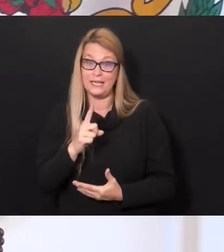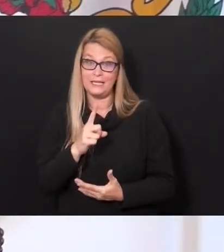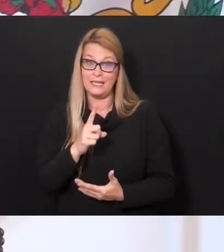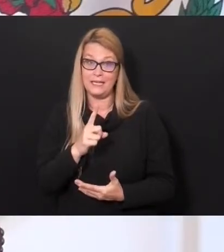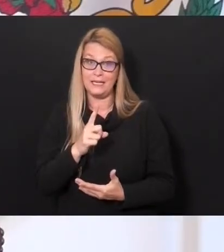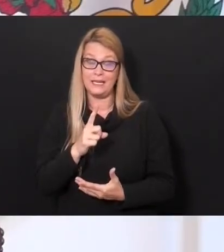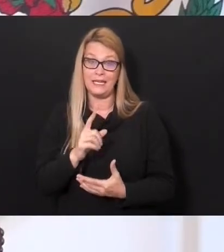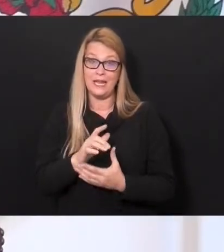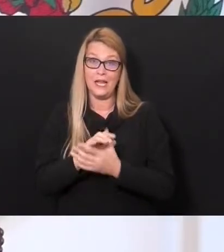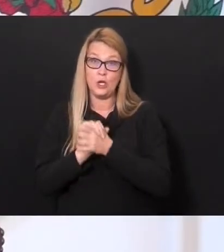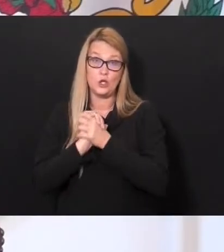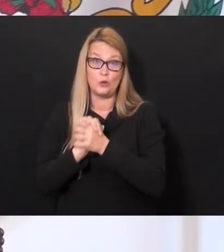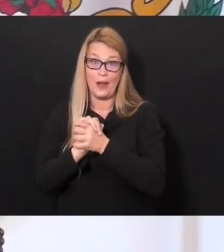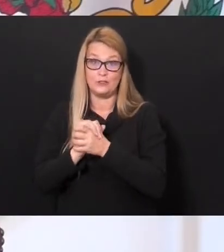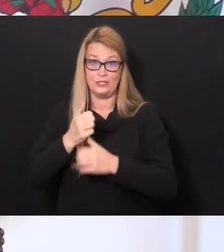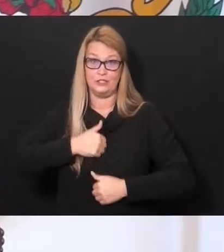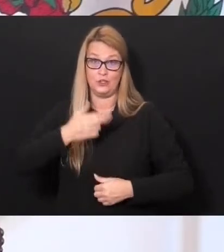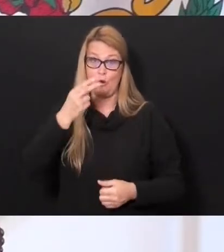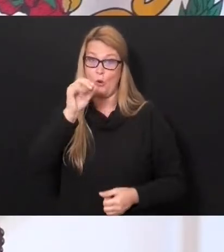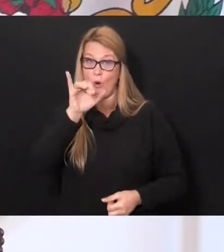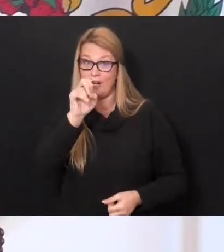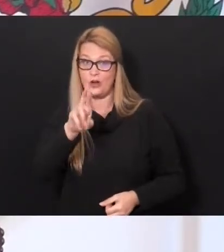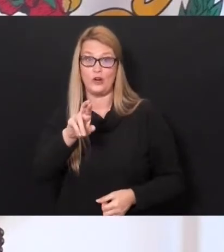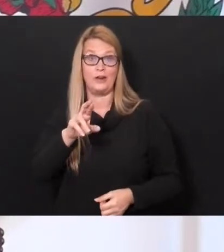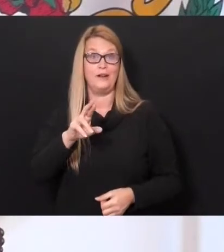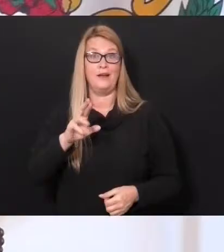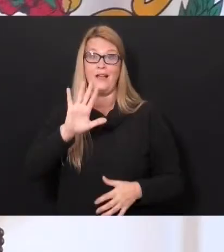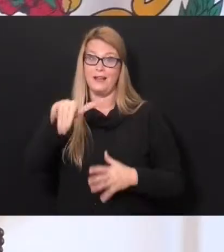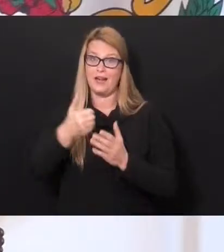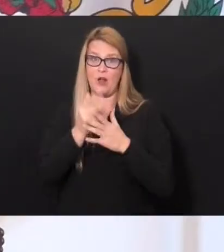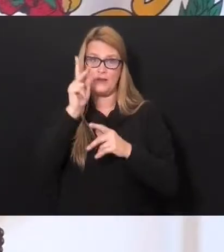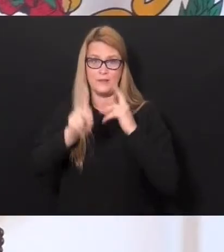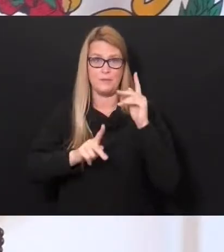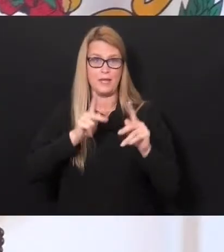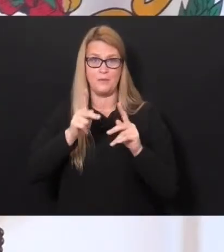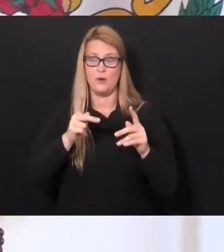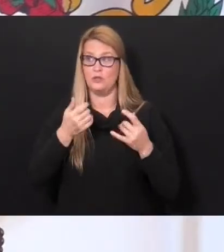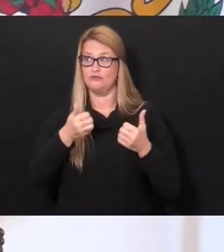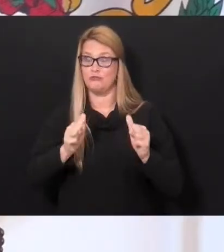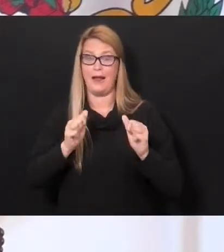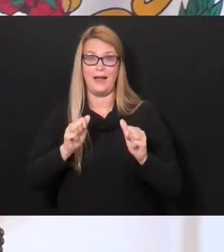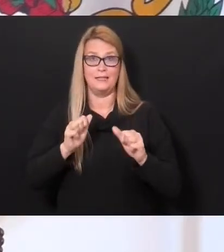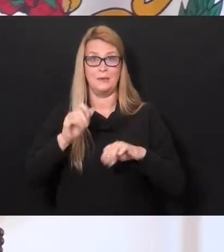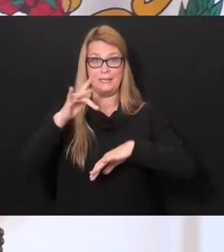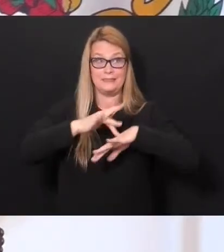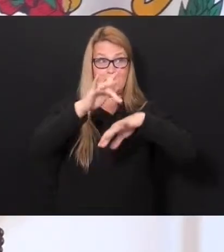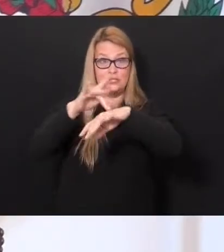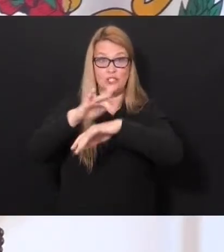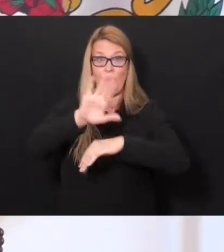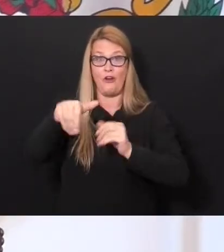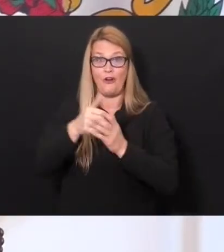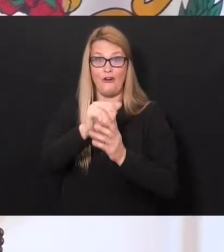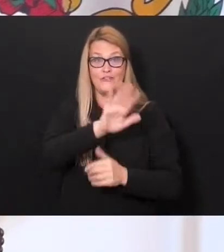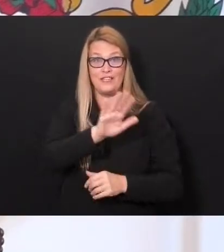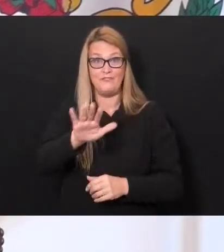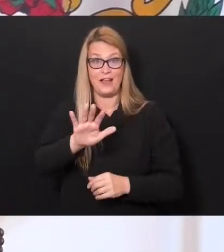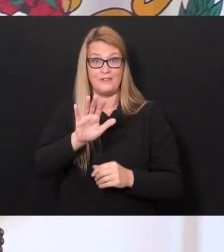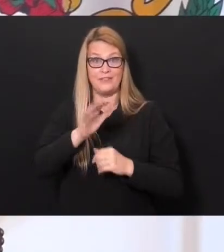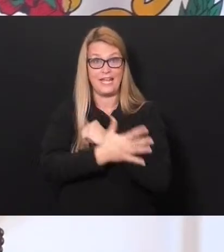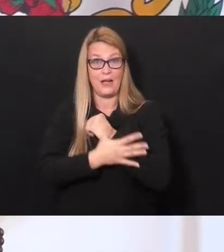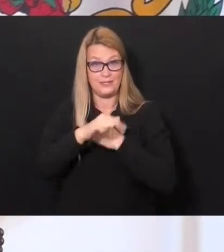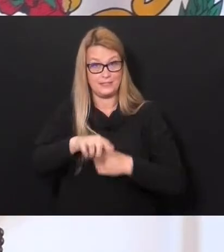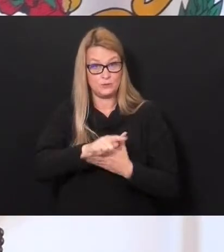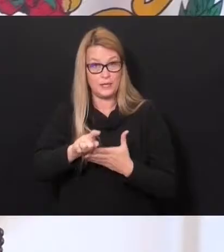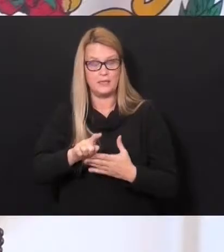the general and all the people that are doing the unbelievable work to be in all 55 counties this week. But I just want everyone to